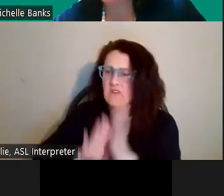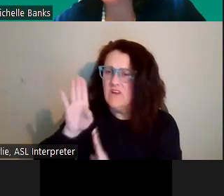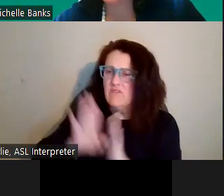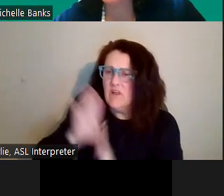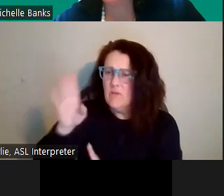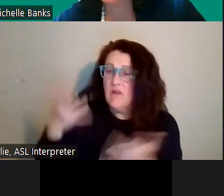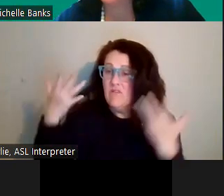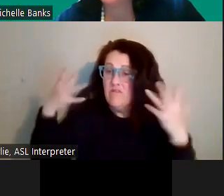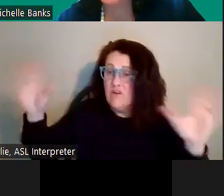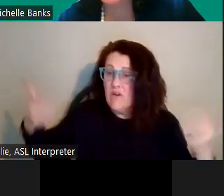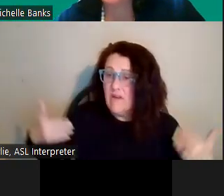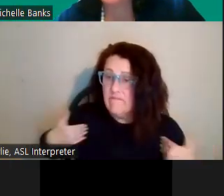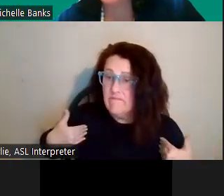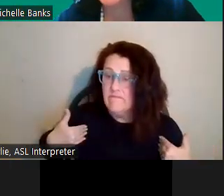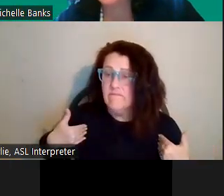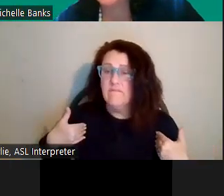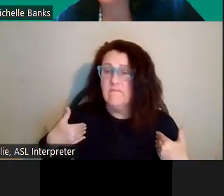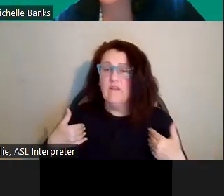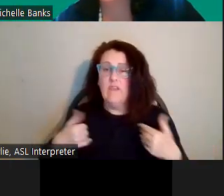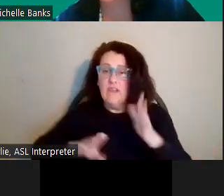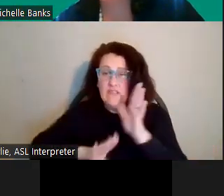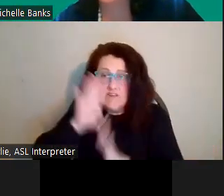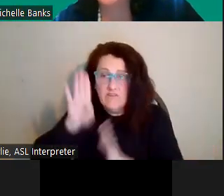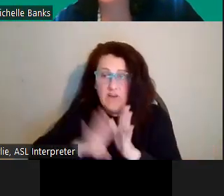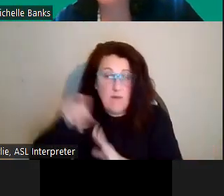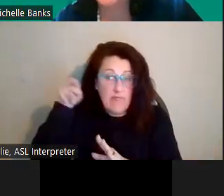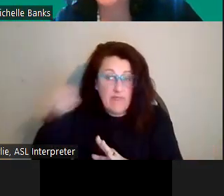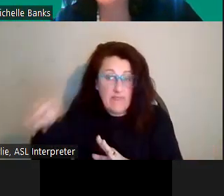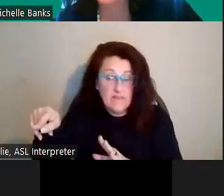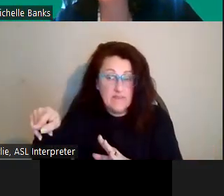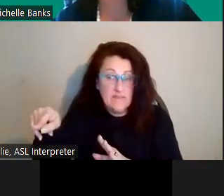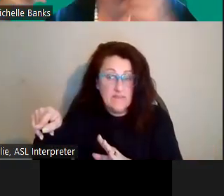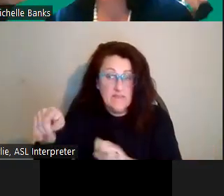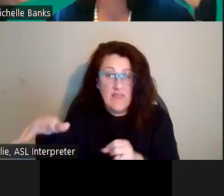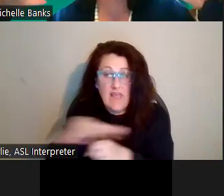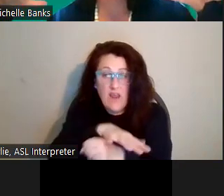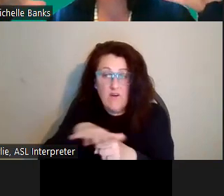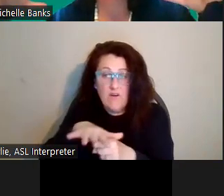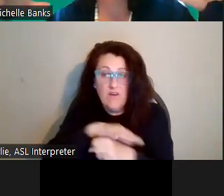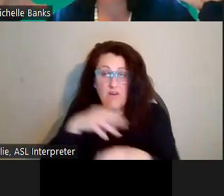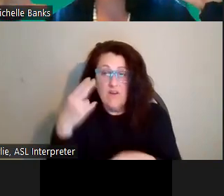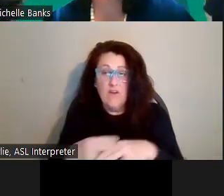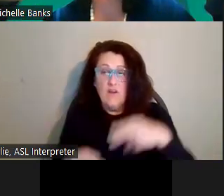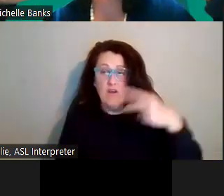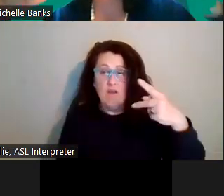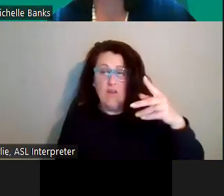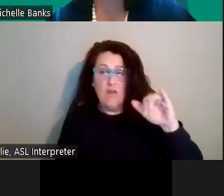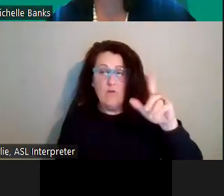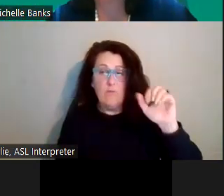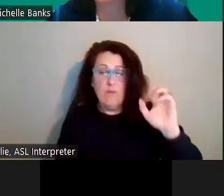have, the opportunity for development in each area, or as Emmanuel calls them, pillars, because we have a visual of these